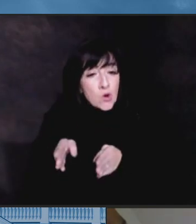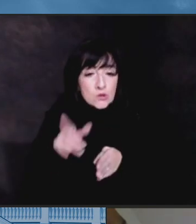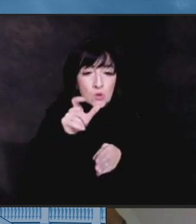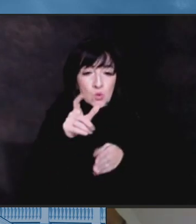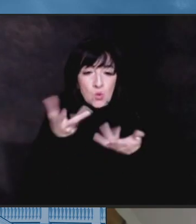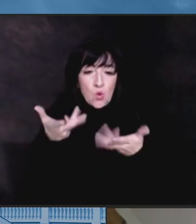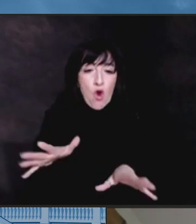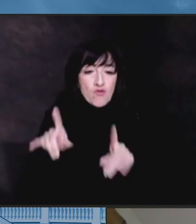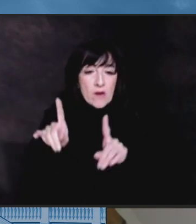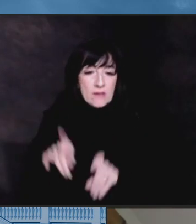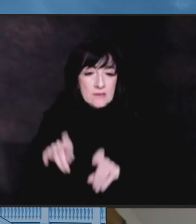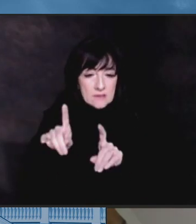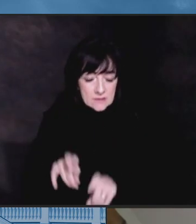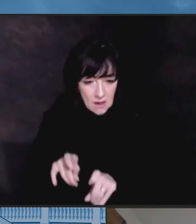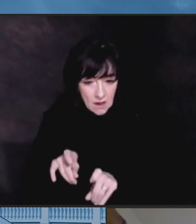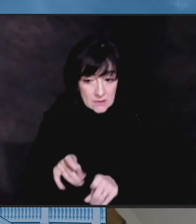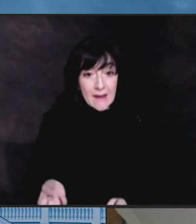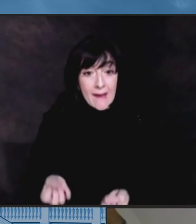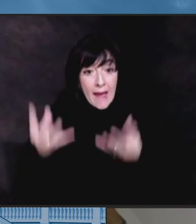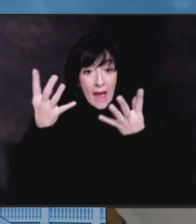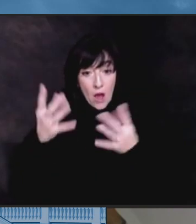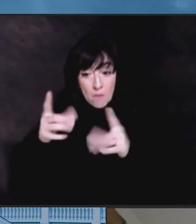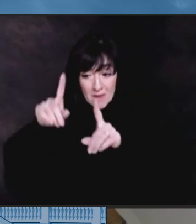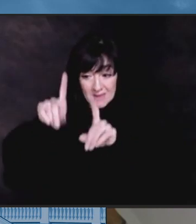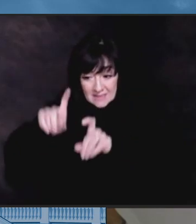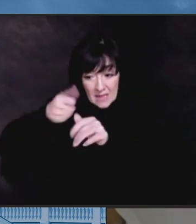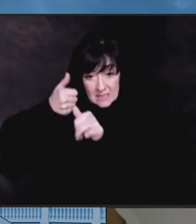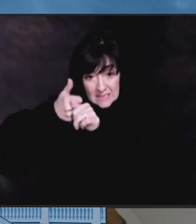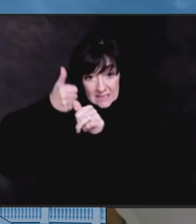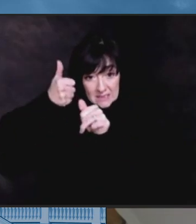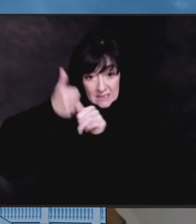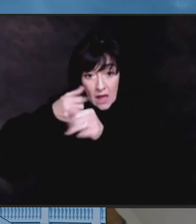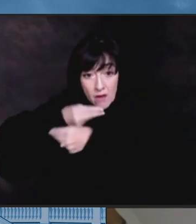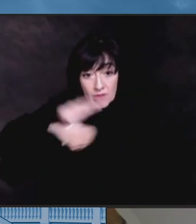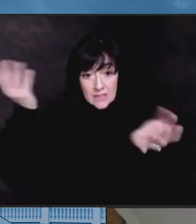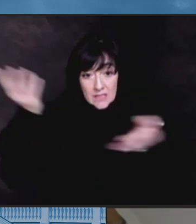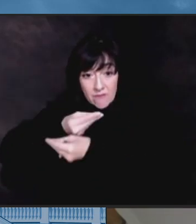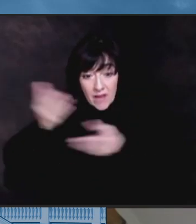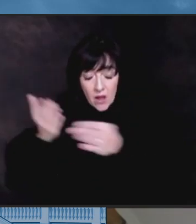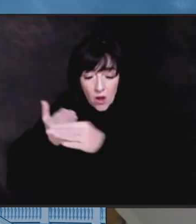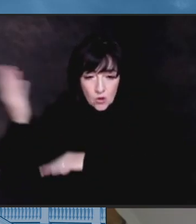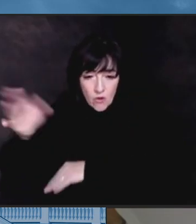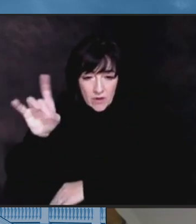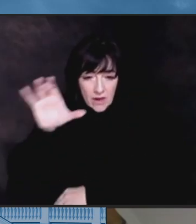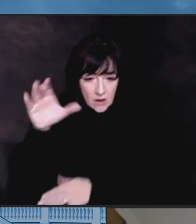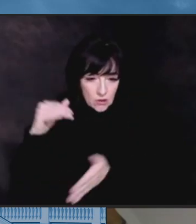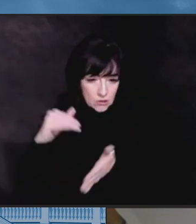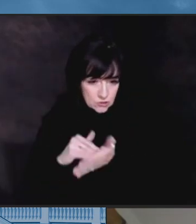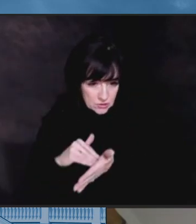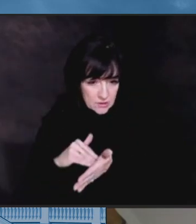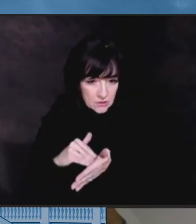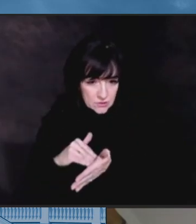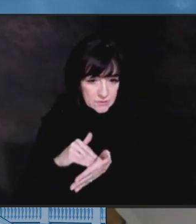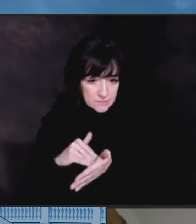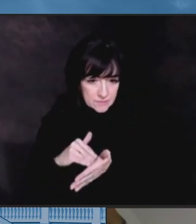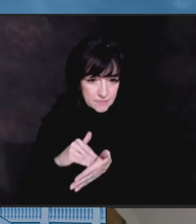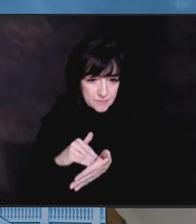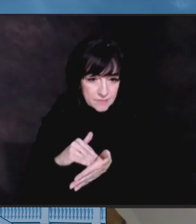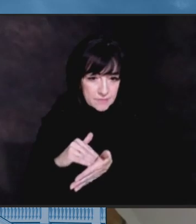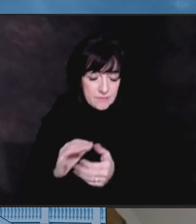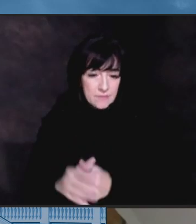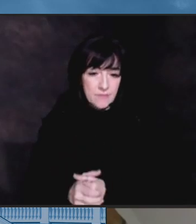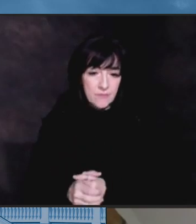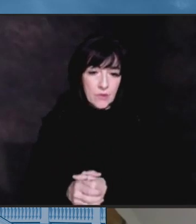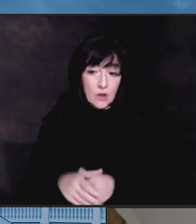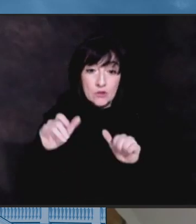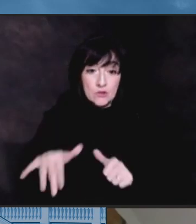been administered, and in particular the last 2 months of October and November, the number of tests